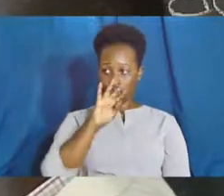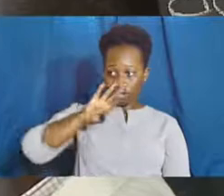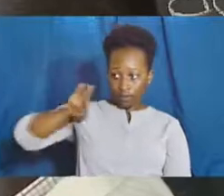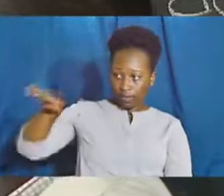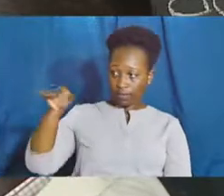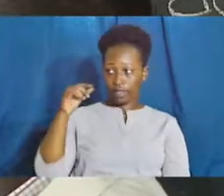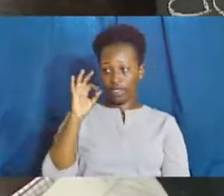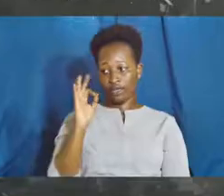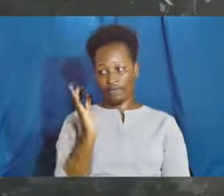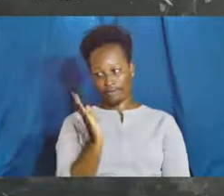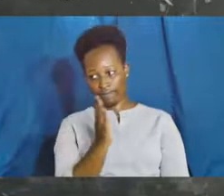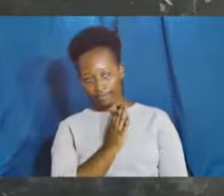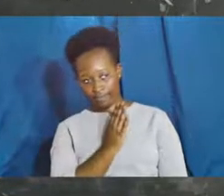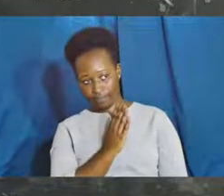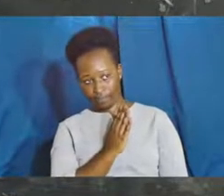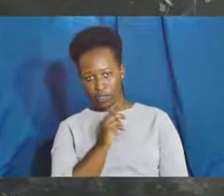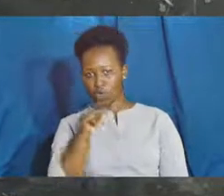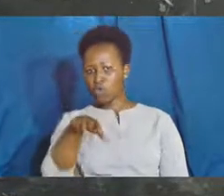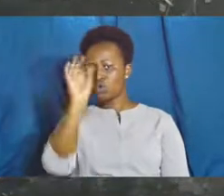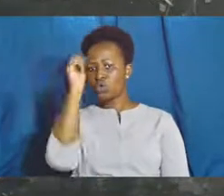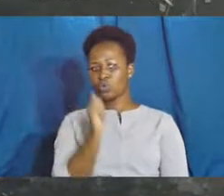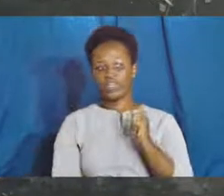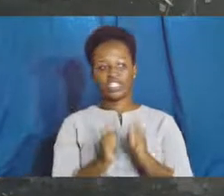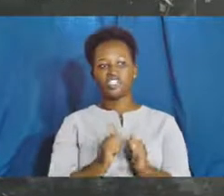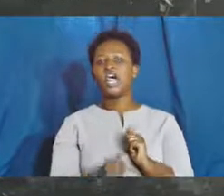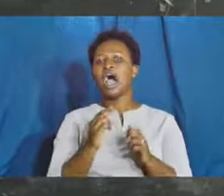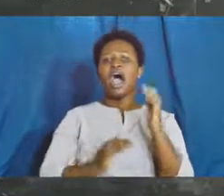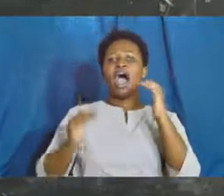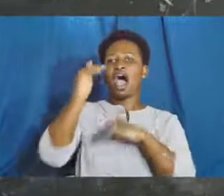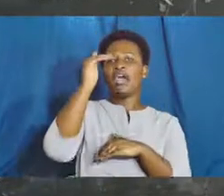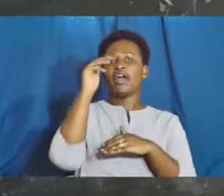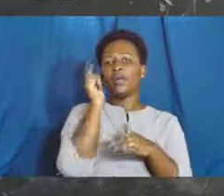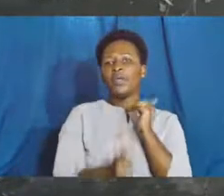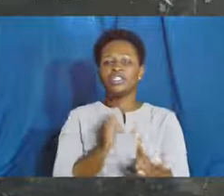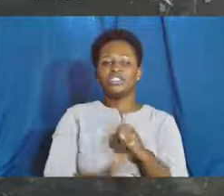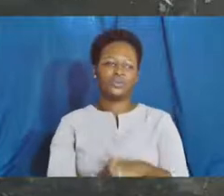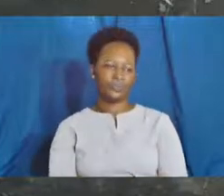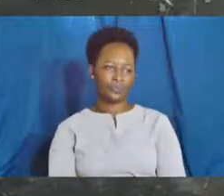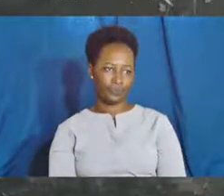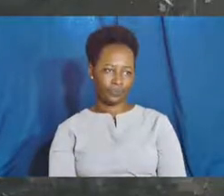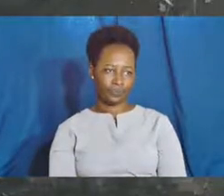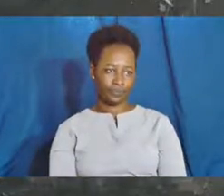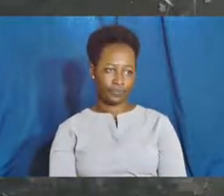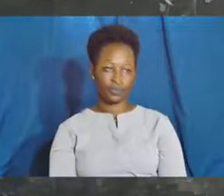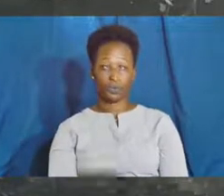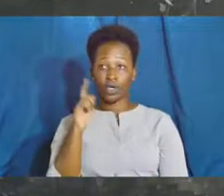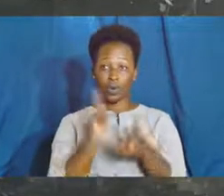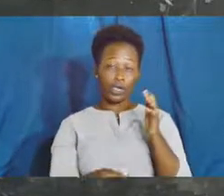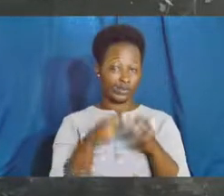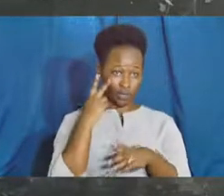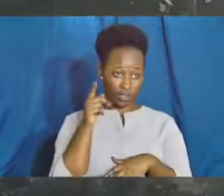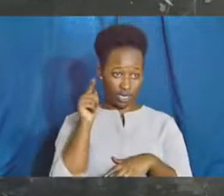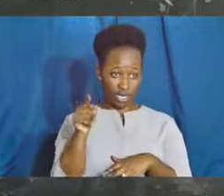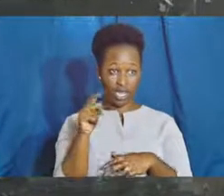F. Then what can you choose between the two? So I think what you see here, this current